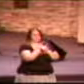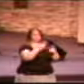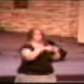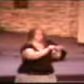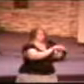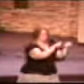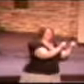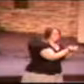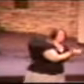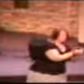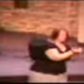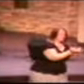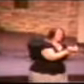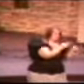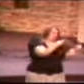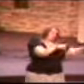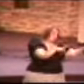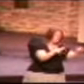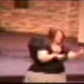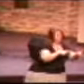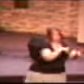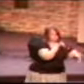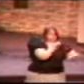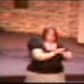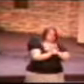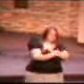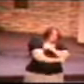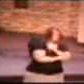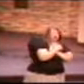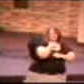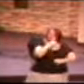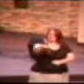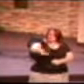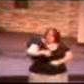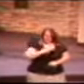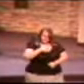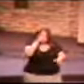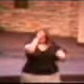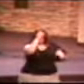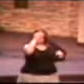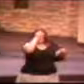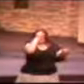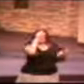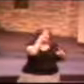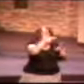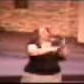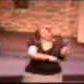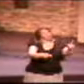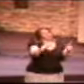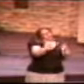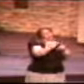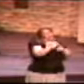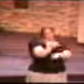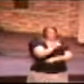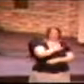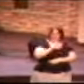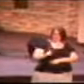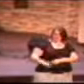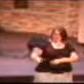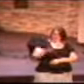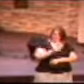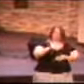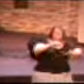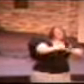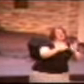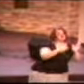team to a party to this country I am inviting you to think about what the word kingdom means